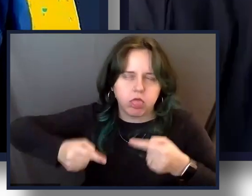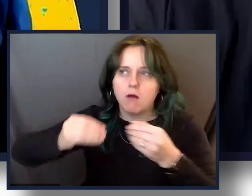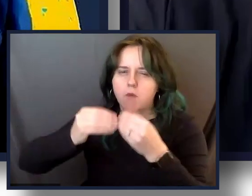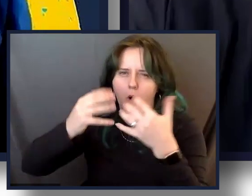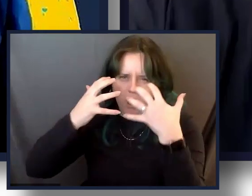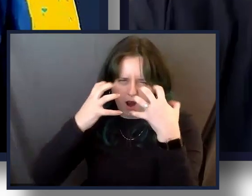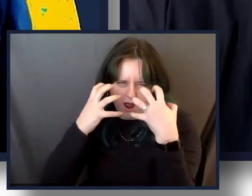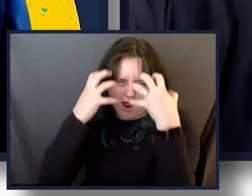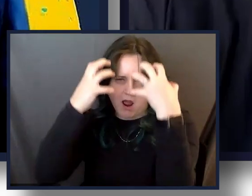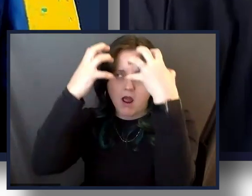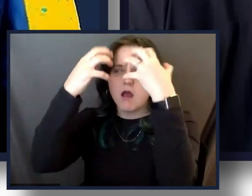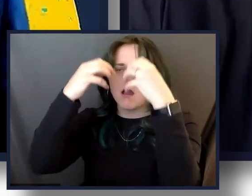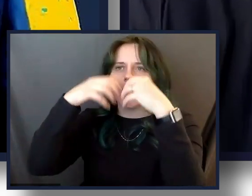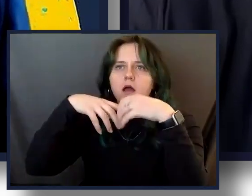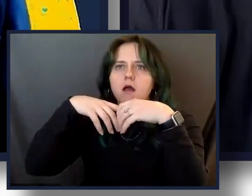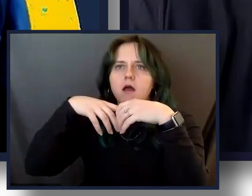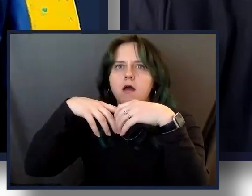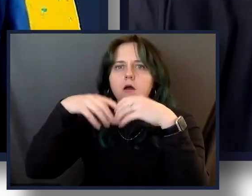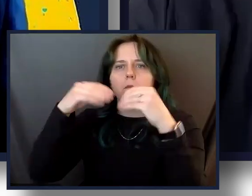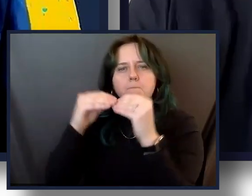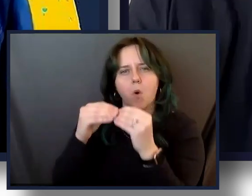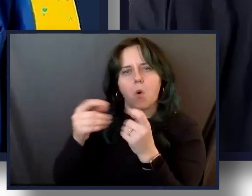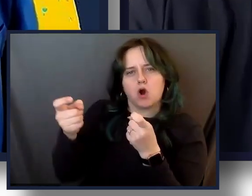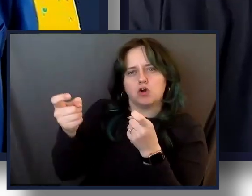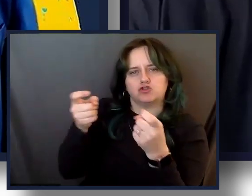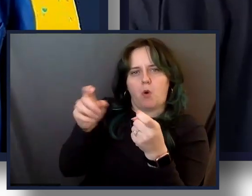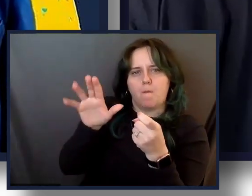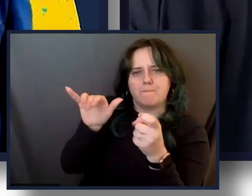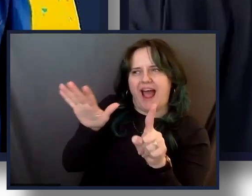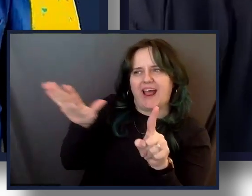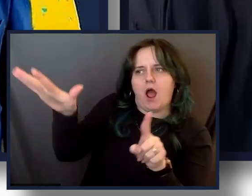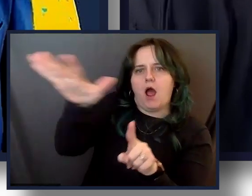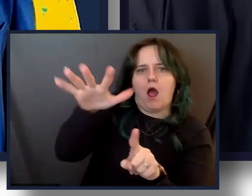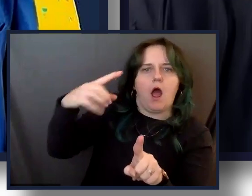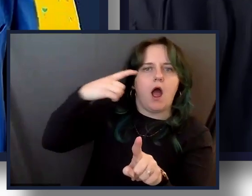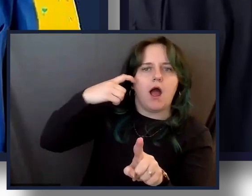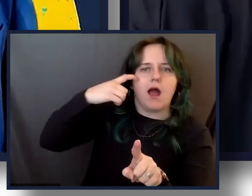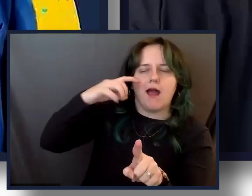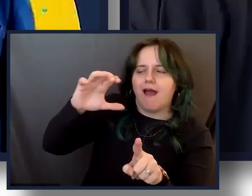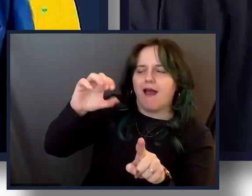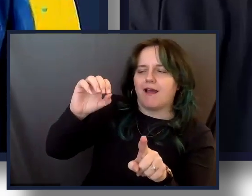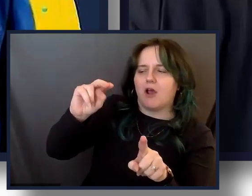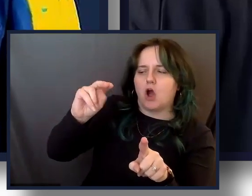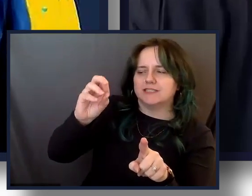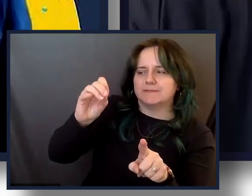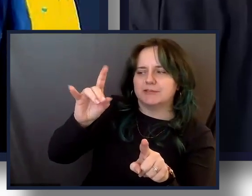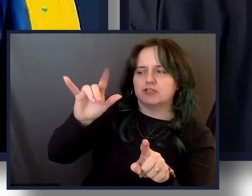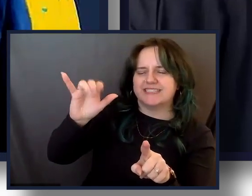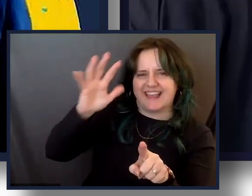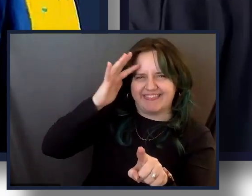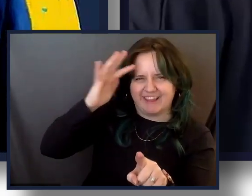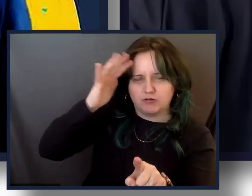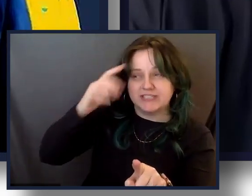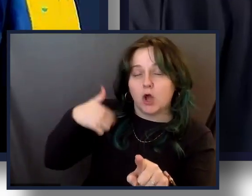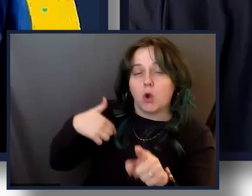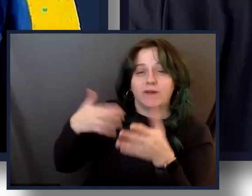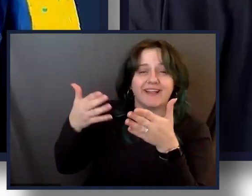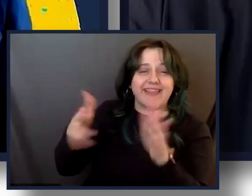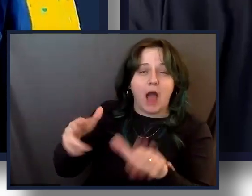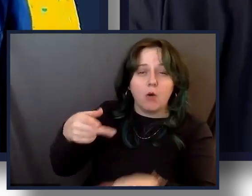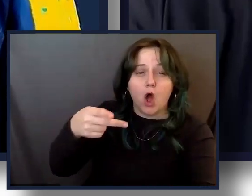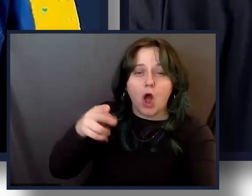controlled by conspiracy theories. We have allowed our enemies like Putin and Xi